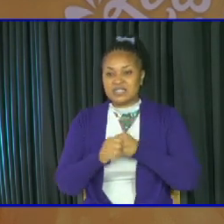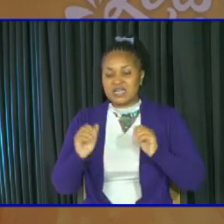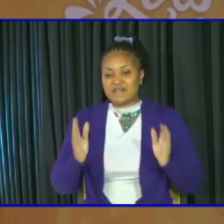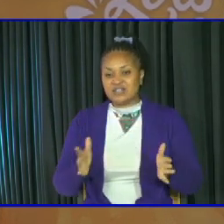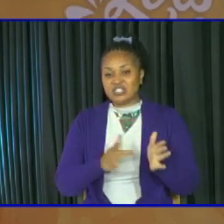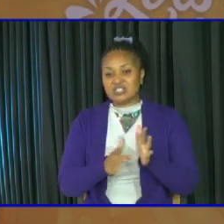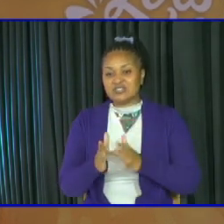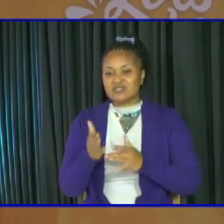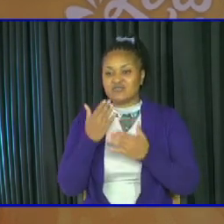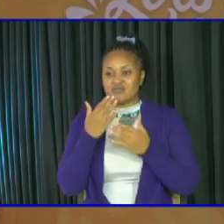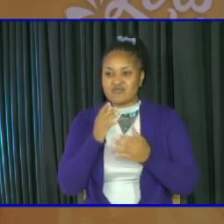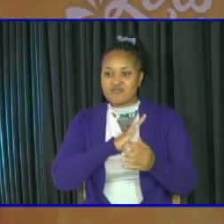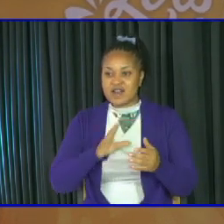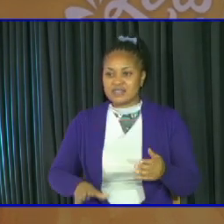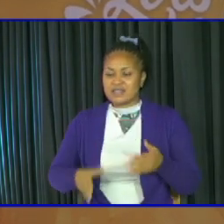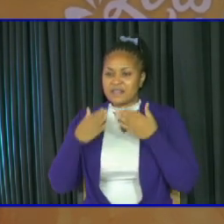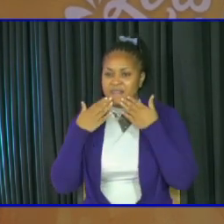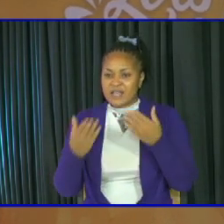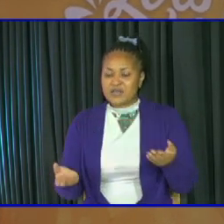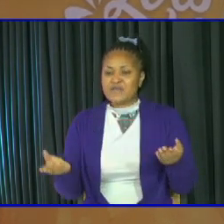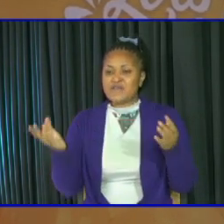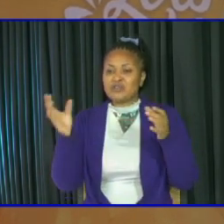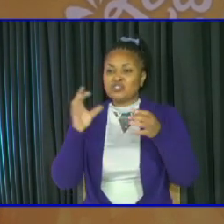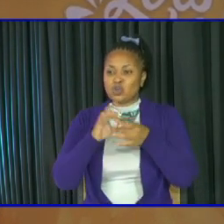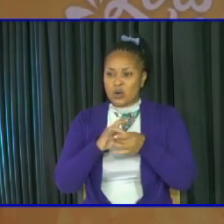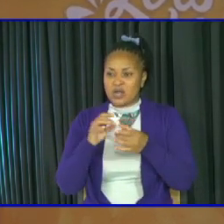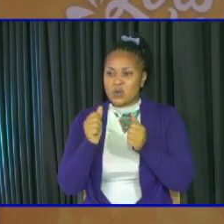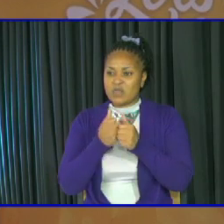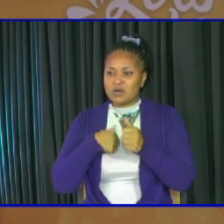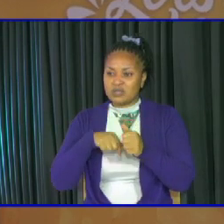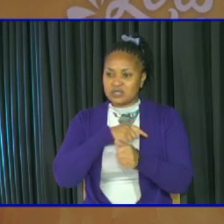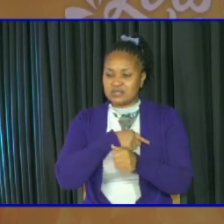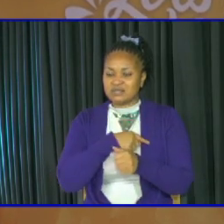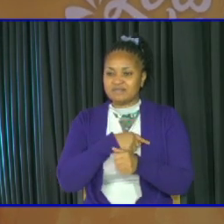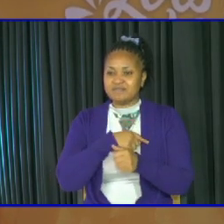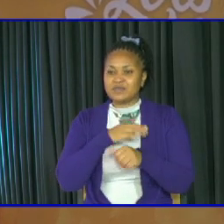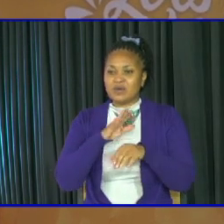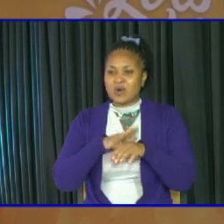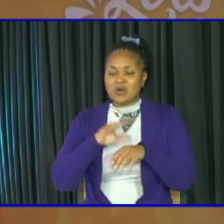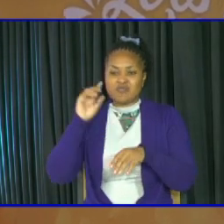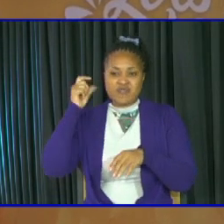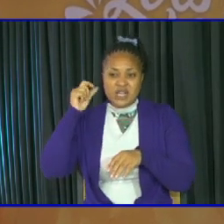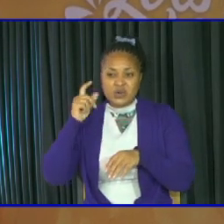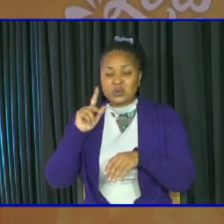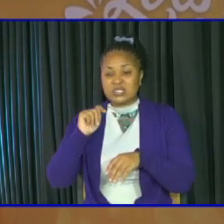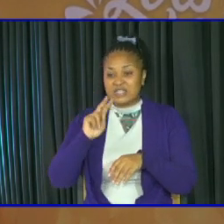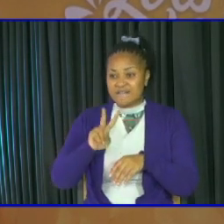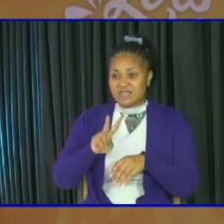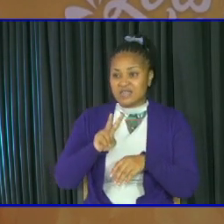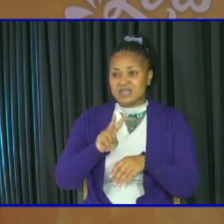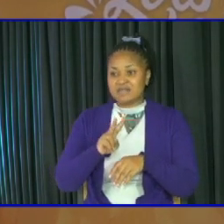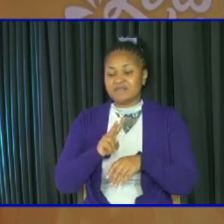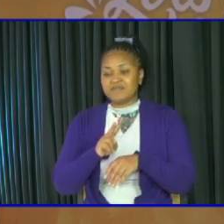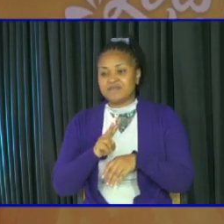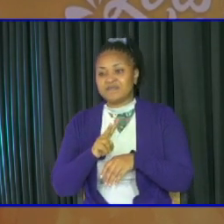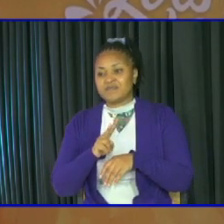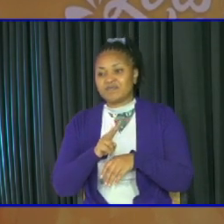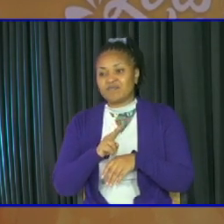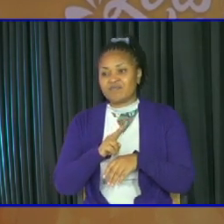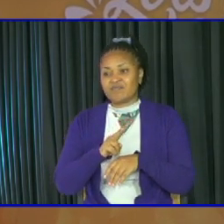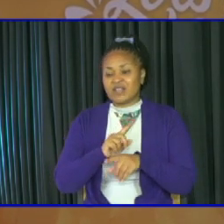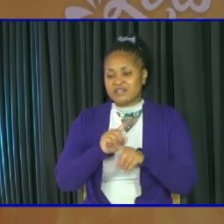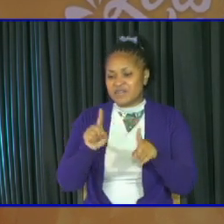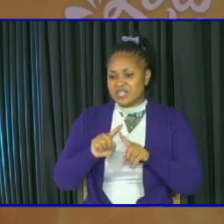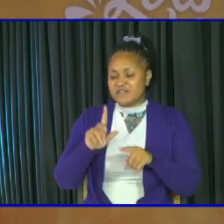on NCU 91.1, 91.3, and 91.5 on your FM band, on Bless TV and its 13 affiliate network cable